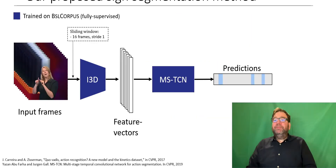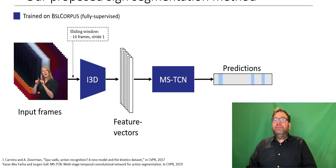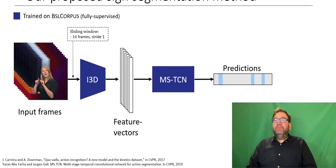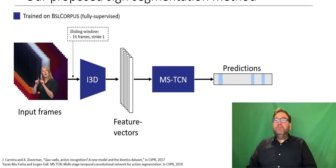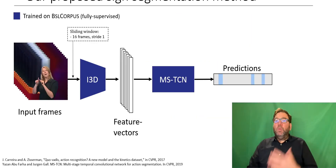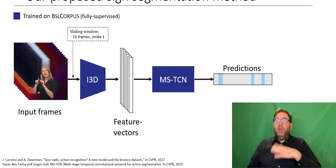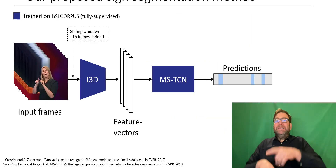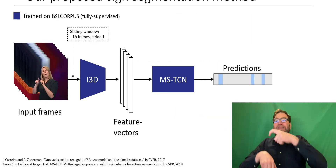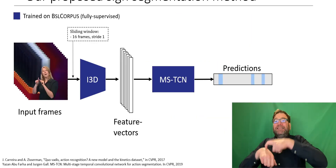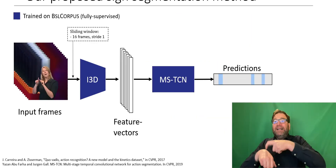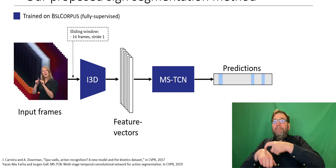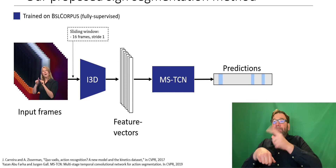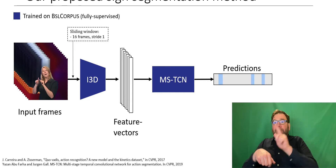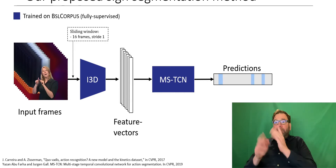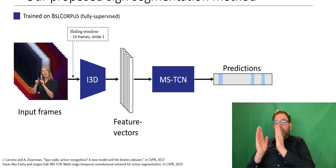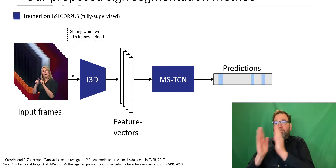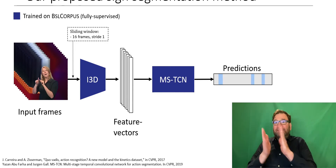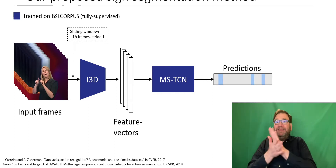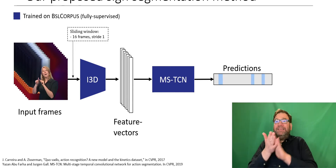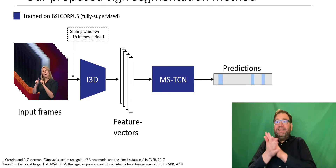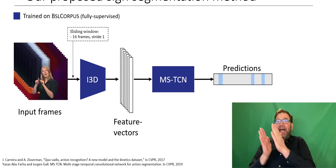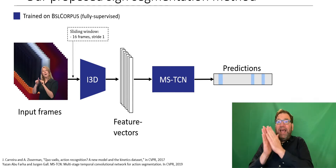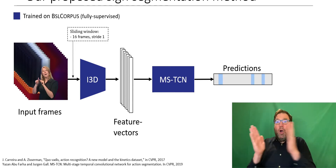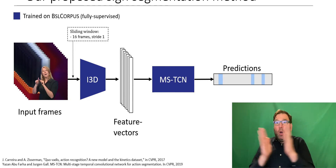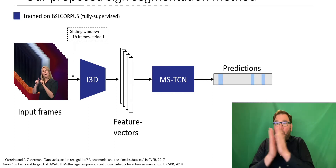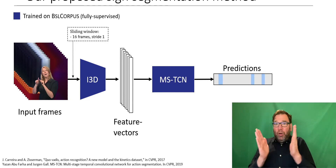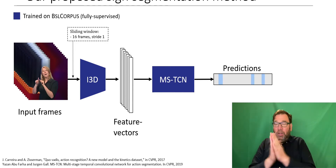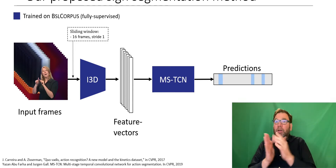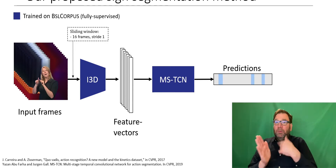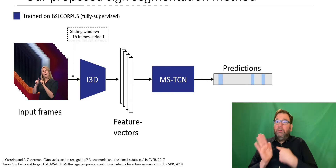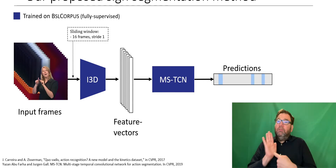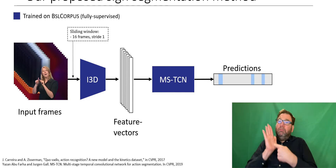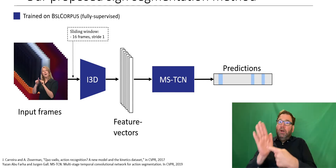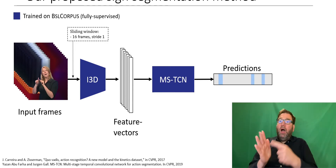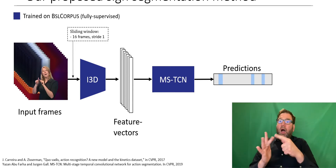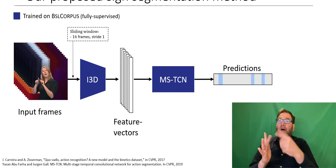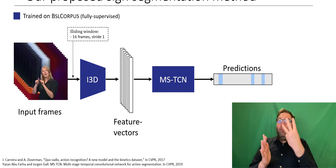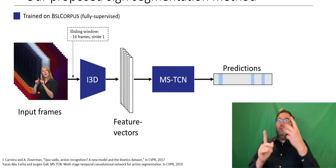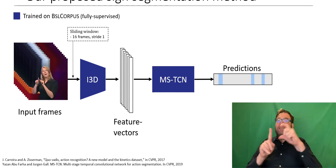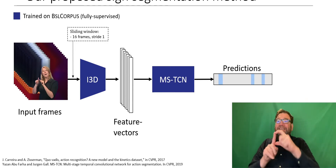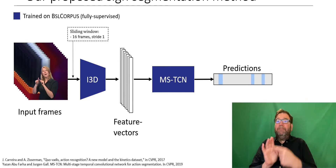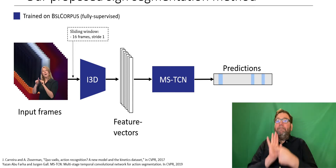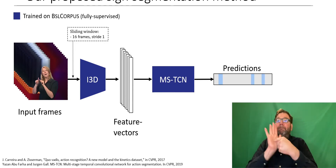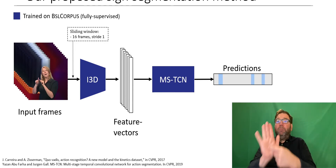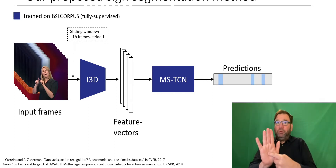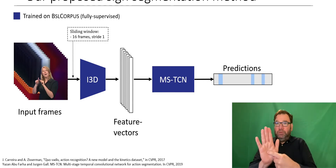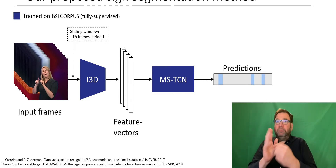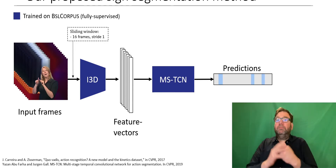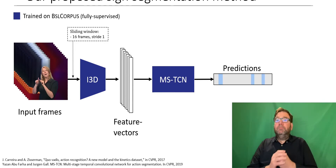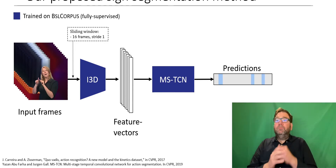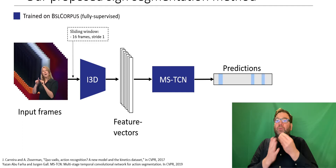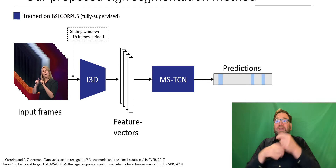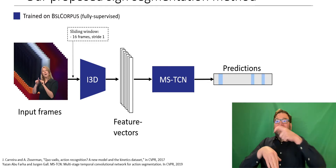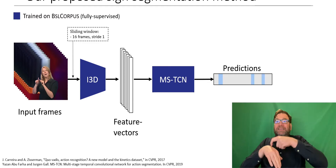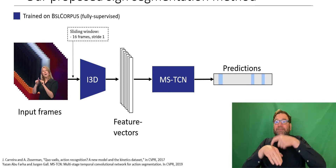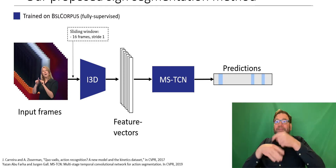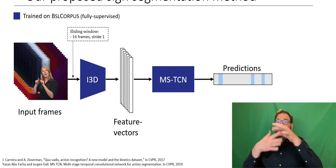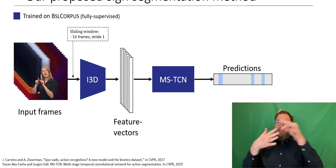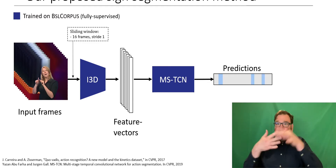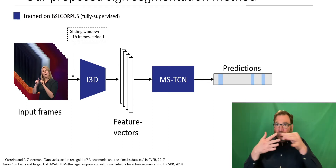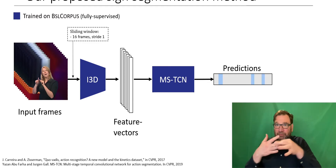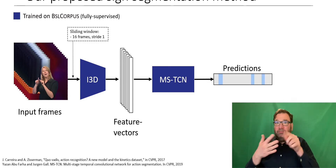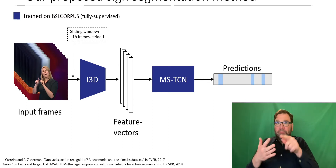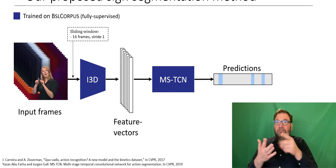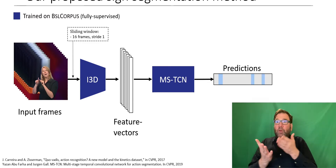To get the times of the sign boundaries, we propose the usage of an I3D model to get spatio-temporal features.